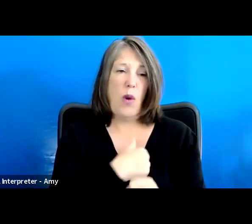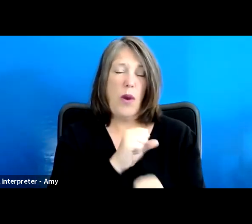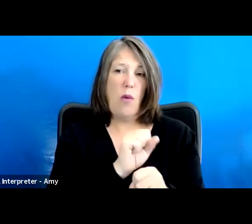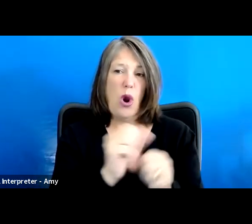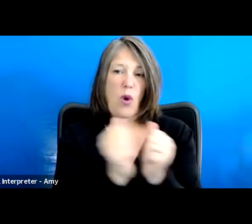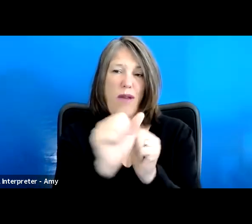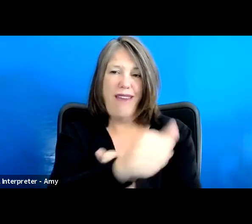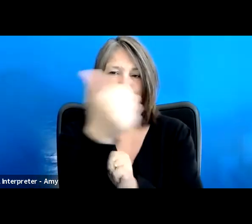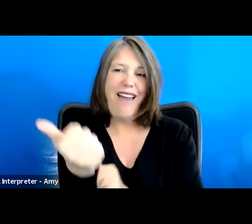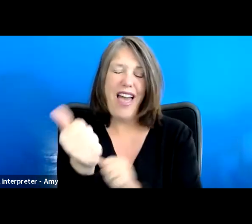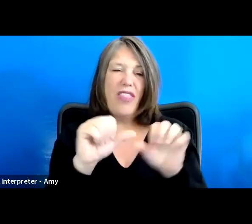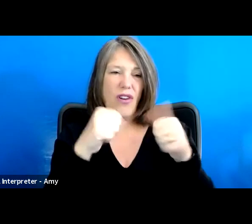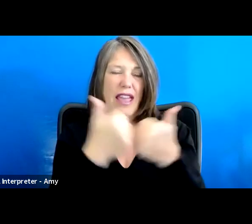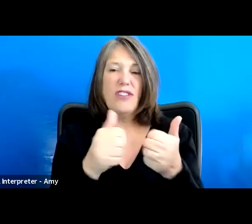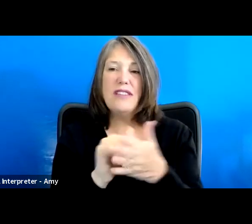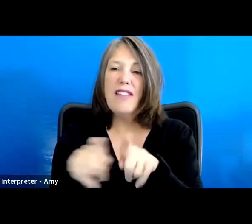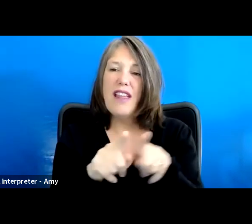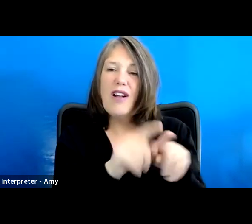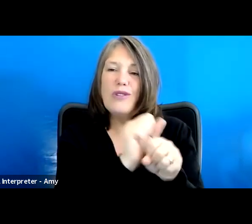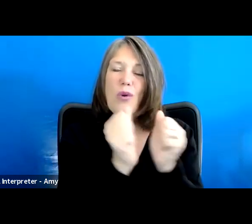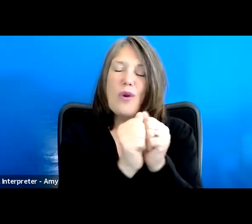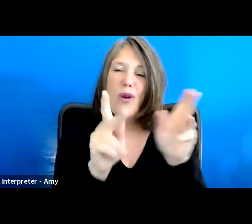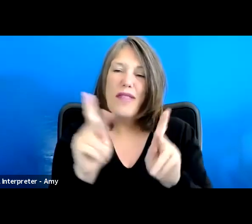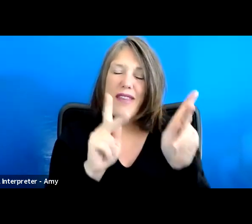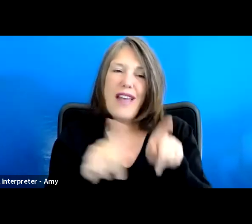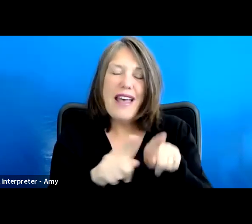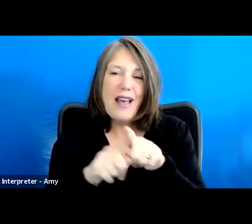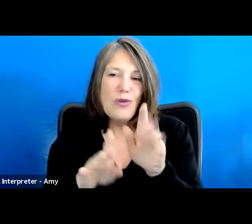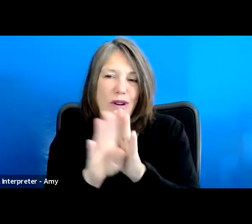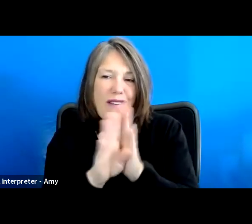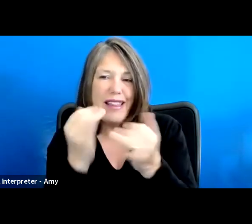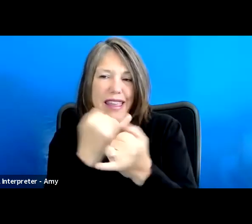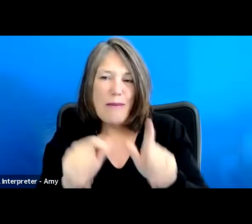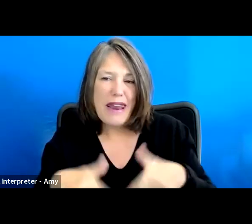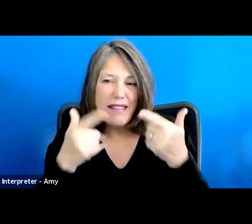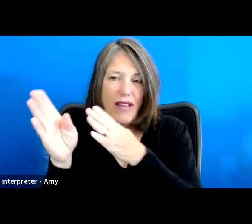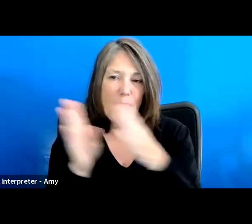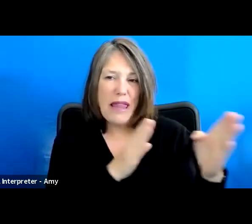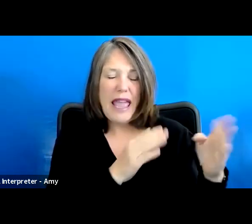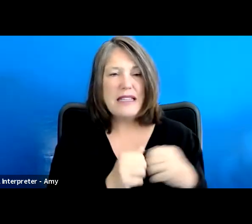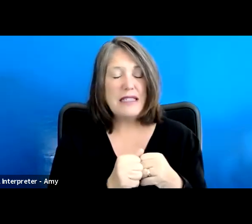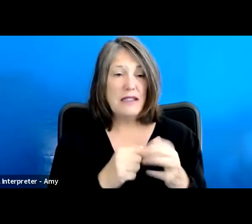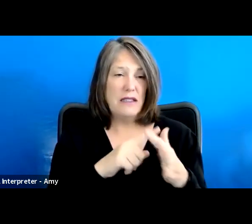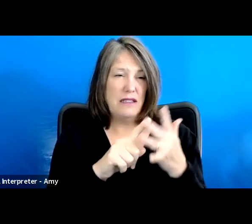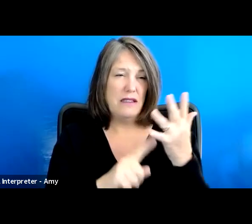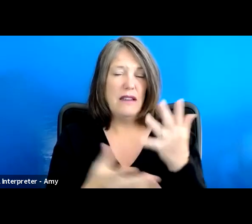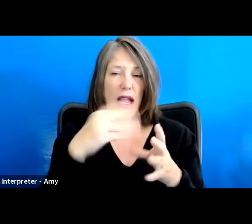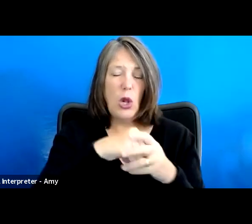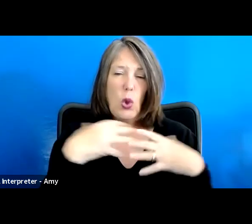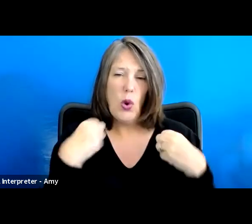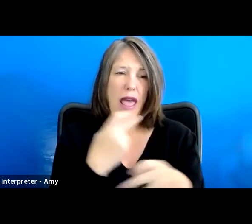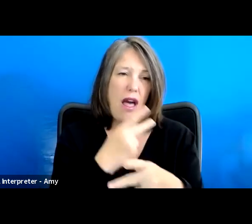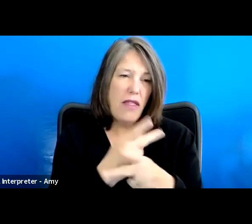other agencies on, and that we also work with individuals as we're developing independent living plans. So these areas include